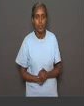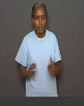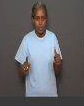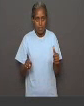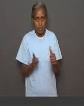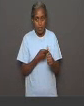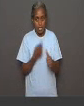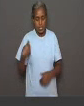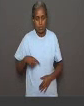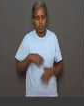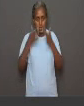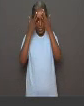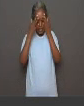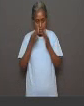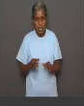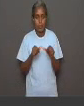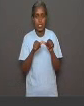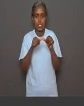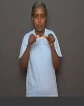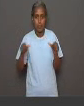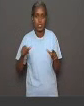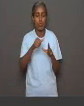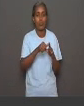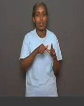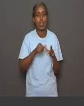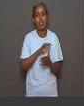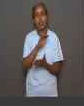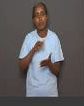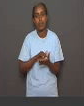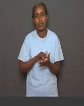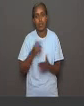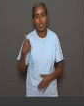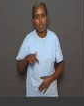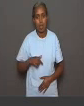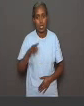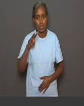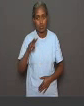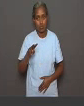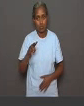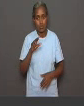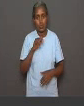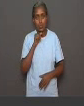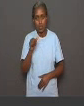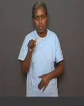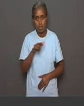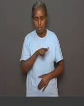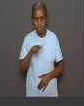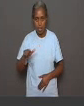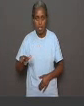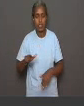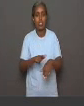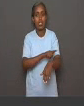First, we determine the measure of the angle between our two known line lengths